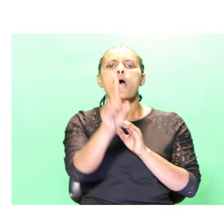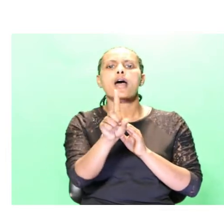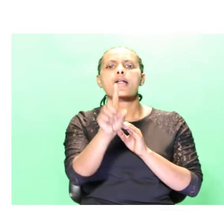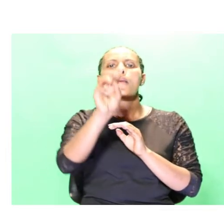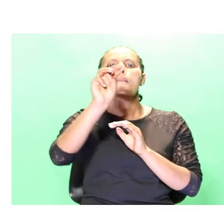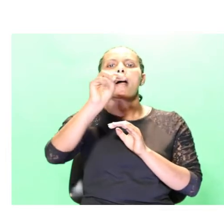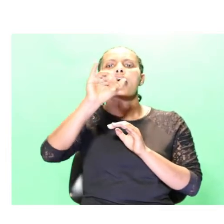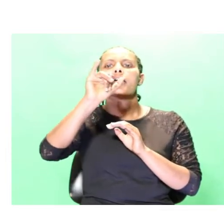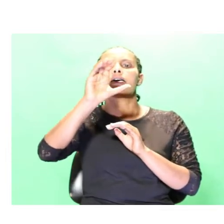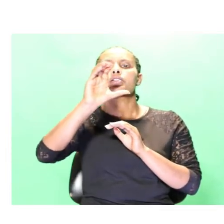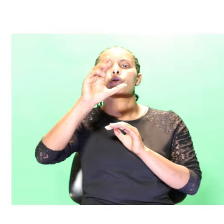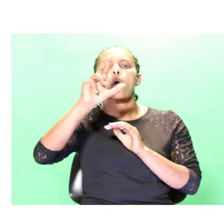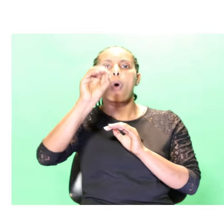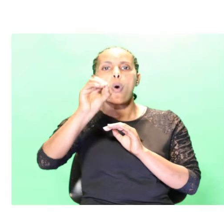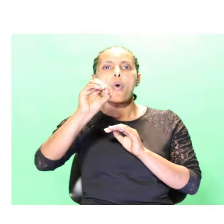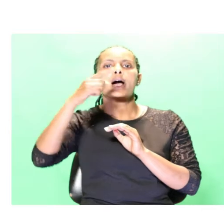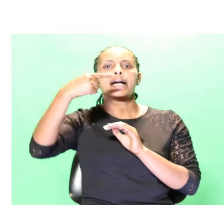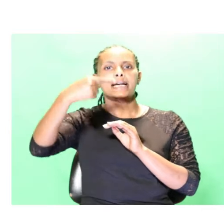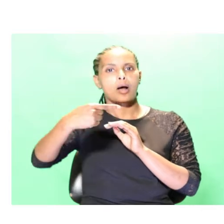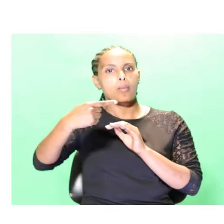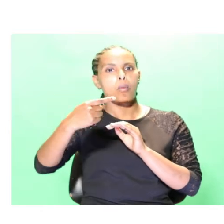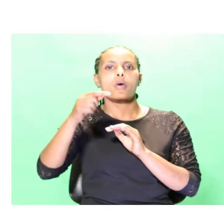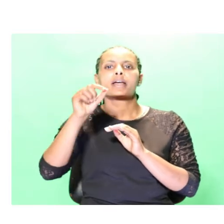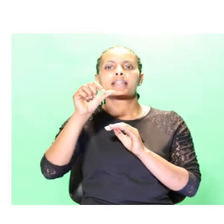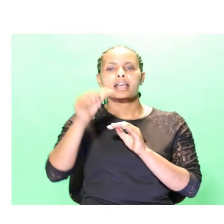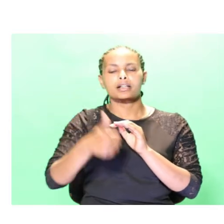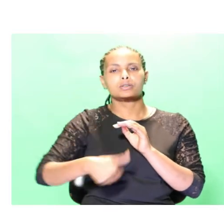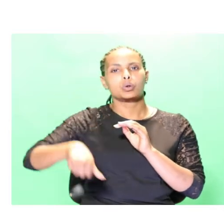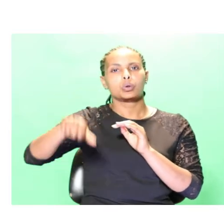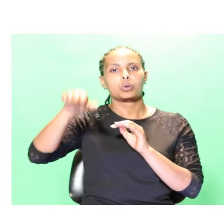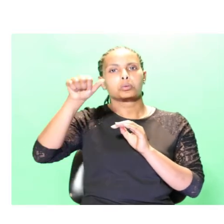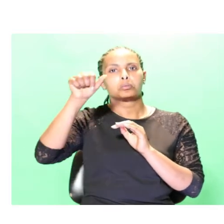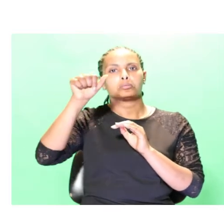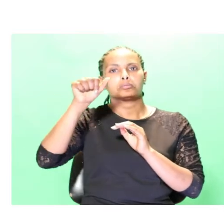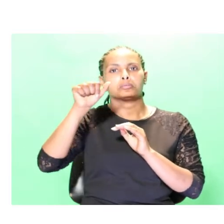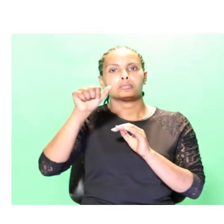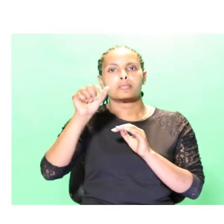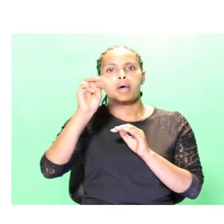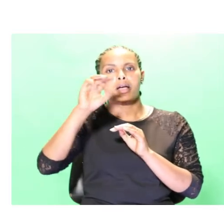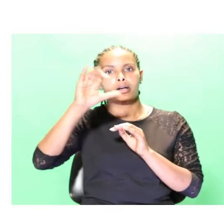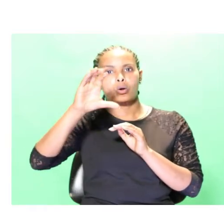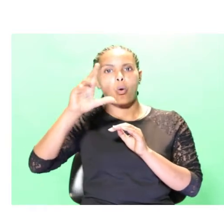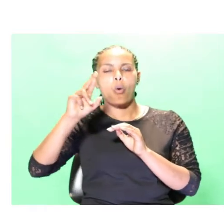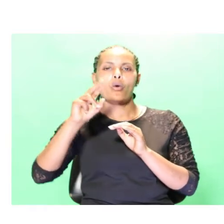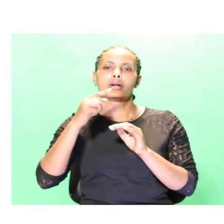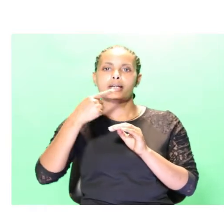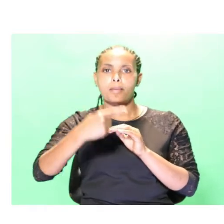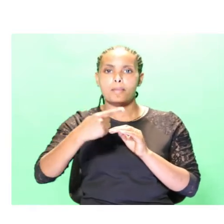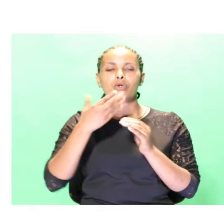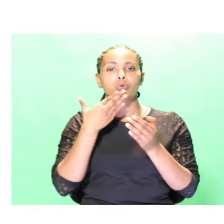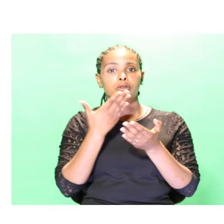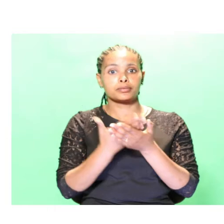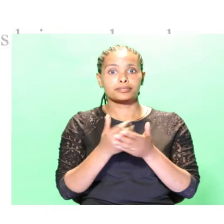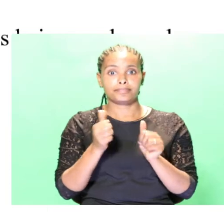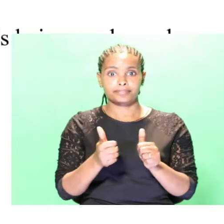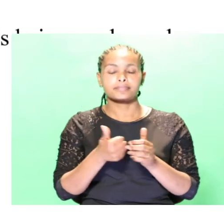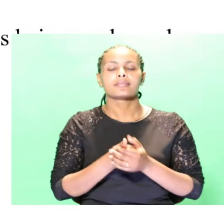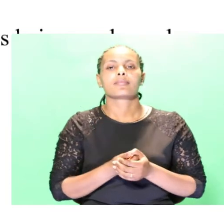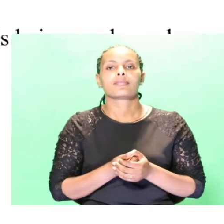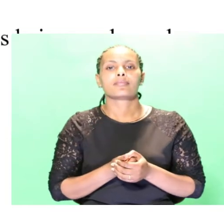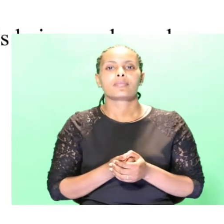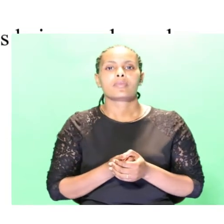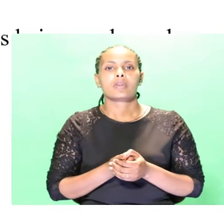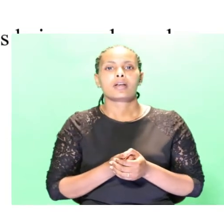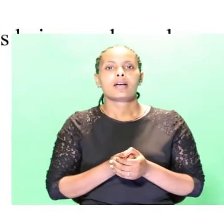0.1 microgram or 10 raised to minus 1 microgram. Good.